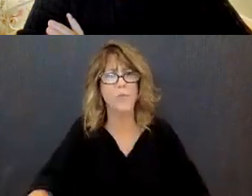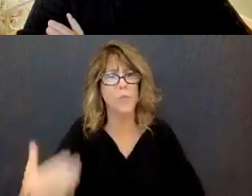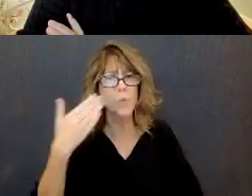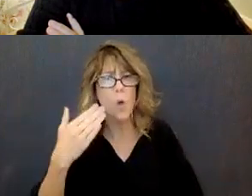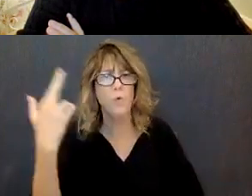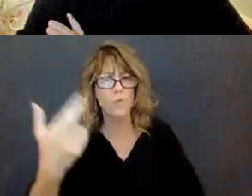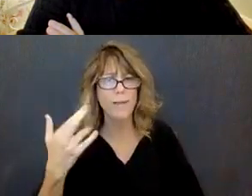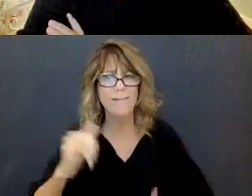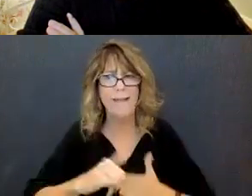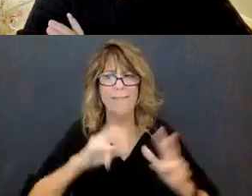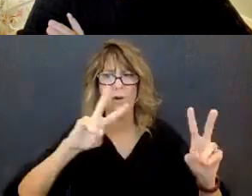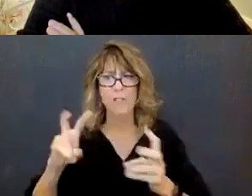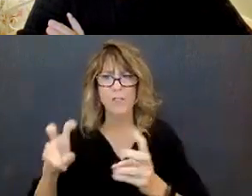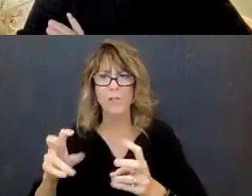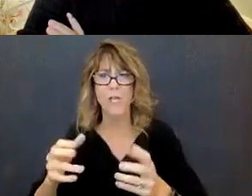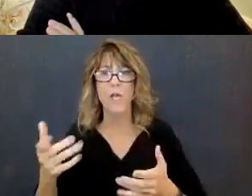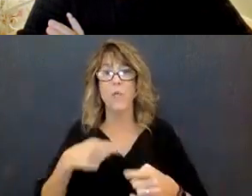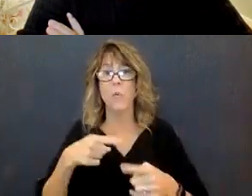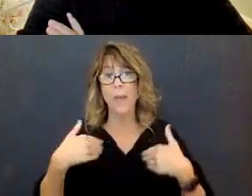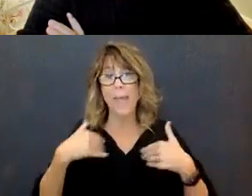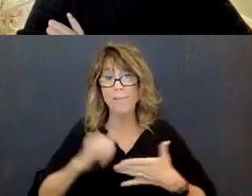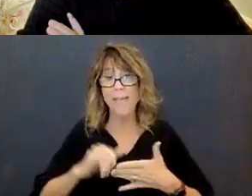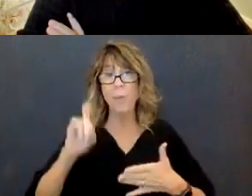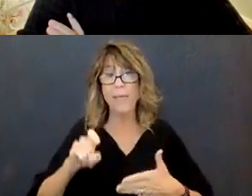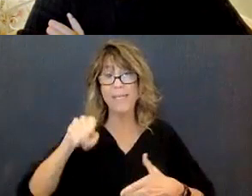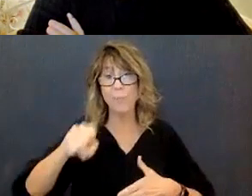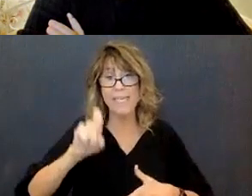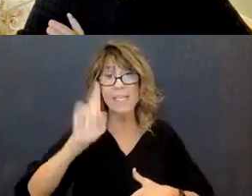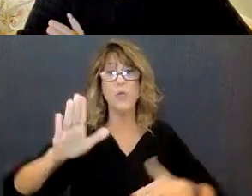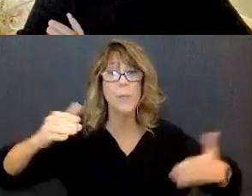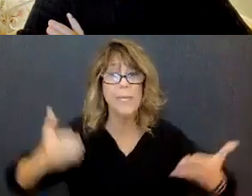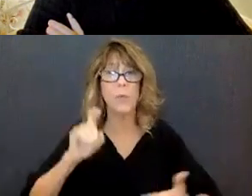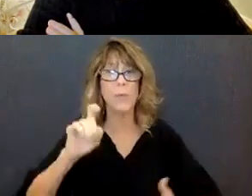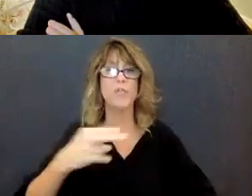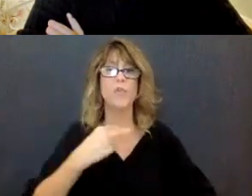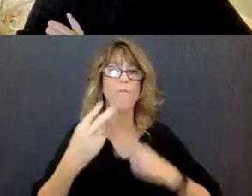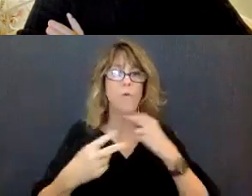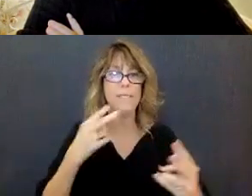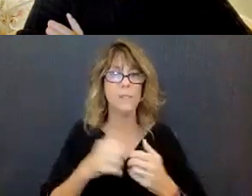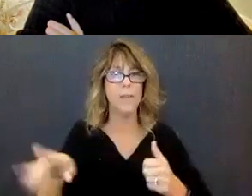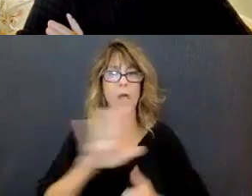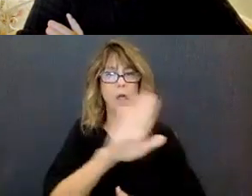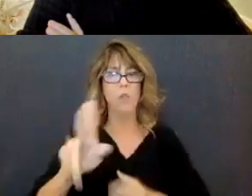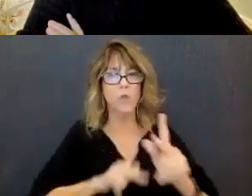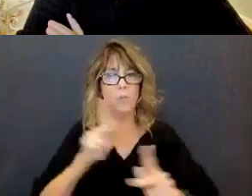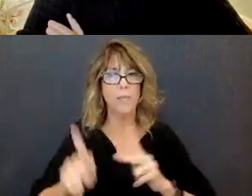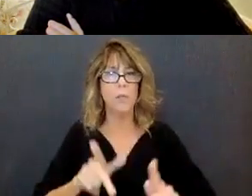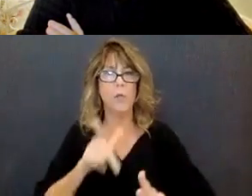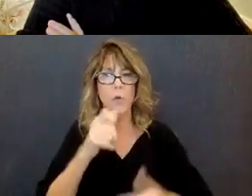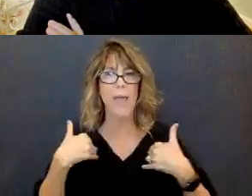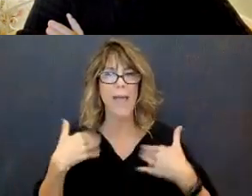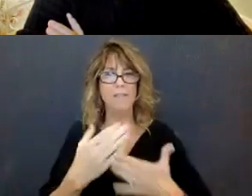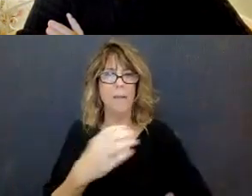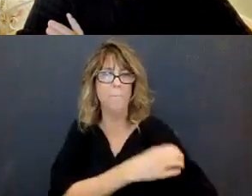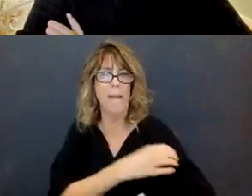conversation. And when we have those, we need you here. We need your voices at the table with those people that have some power to make